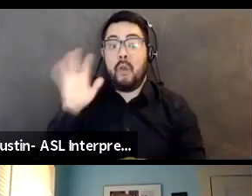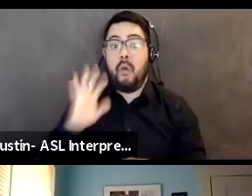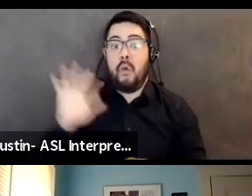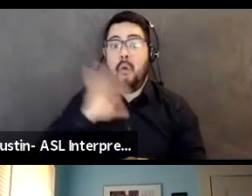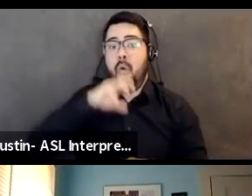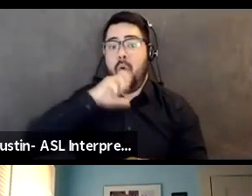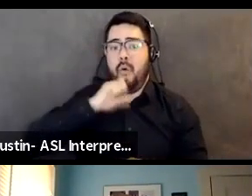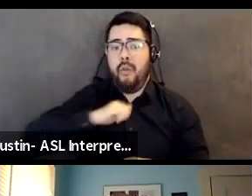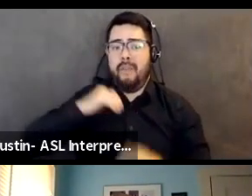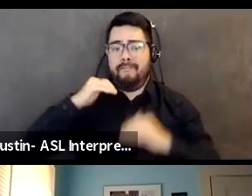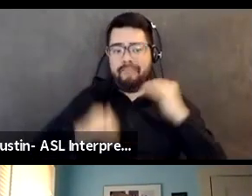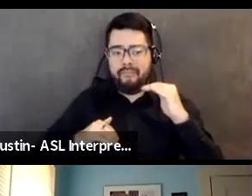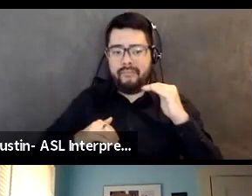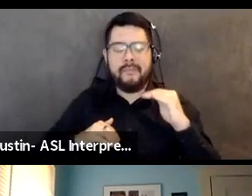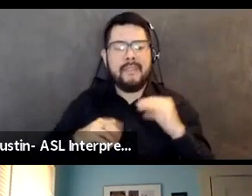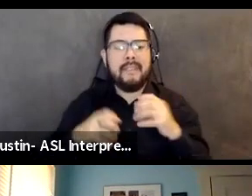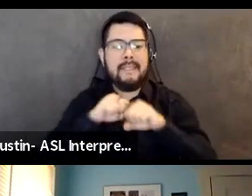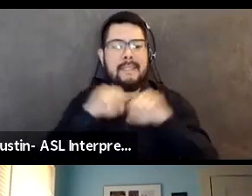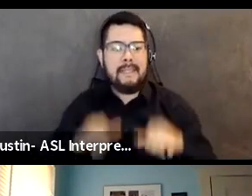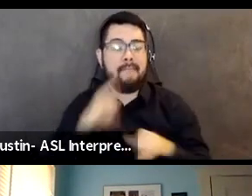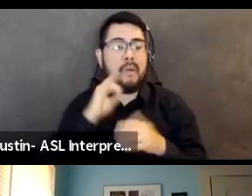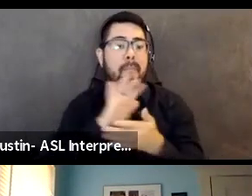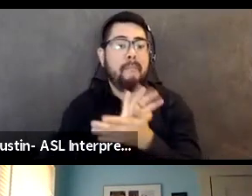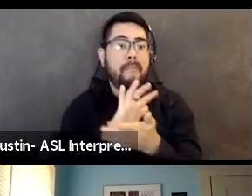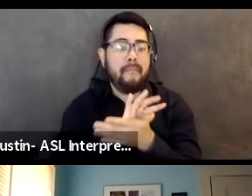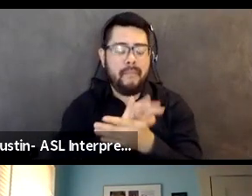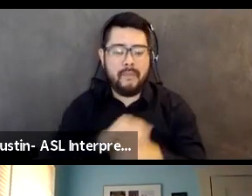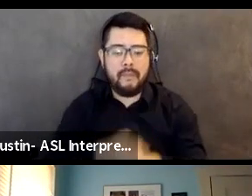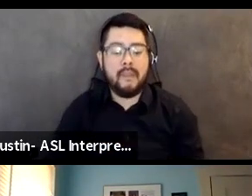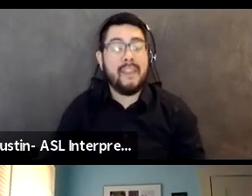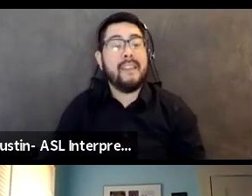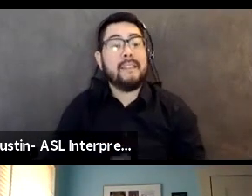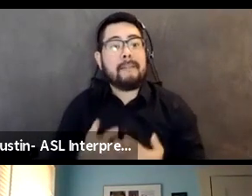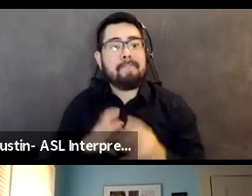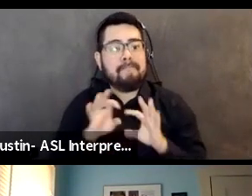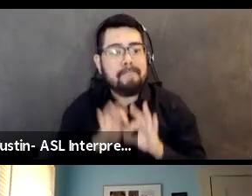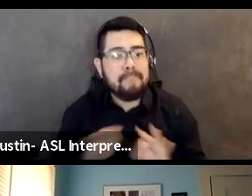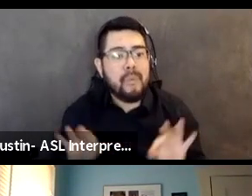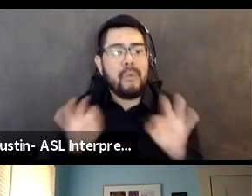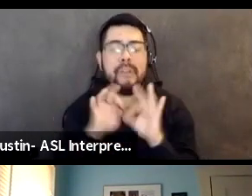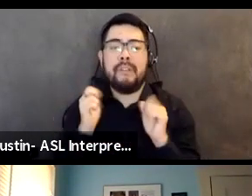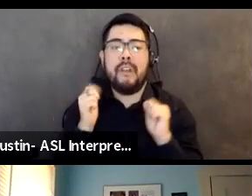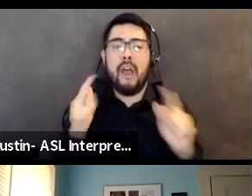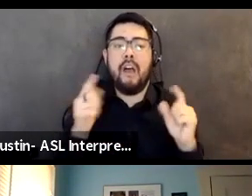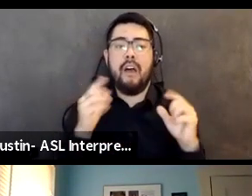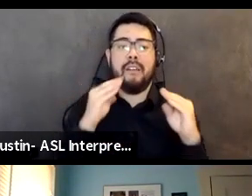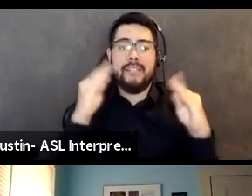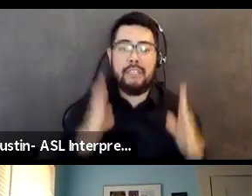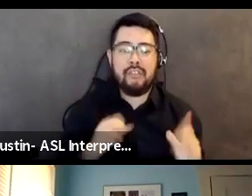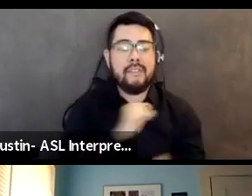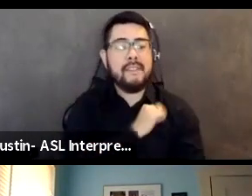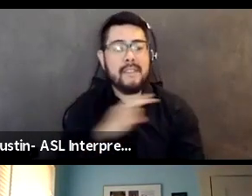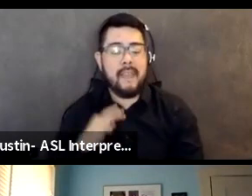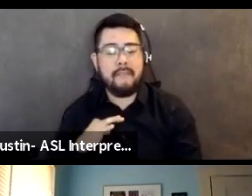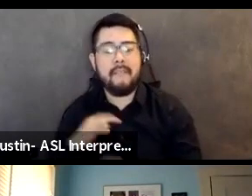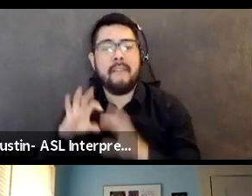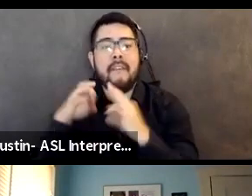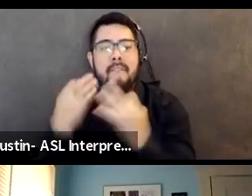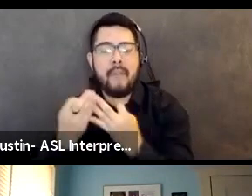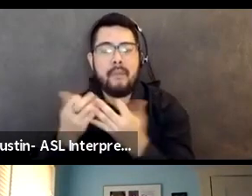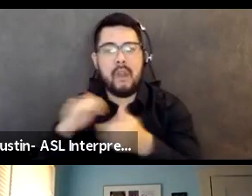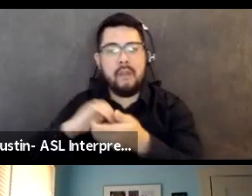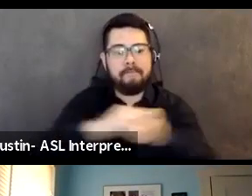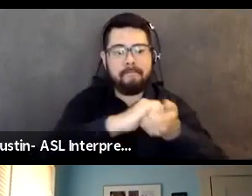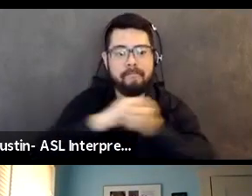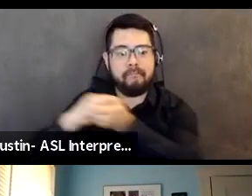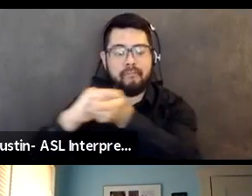public education system it is imperative that all educators and all adults working on behalf of our students work hand in hand to make sure